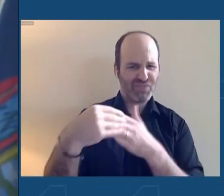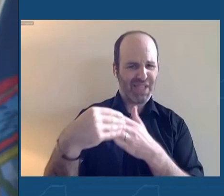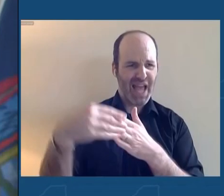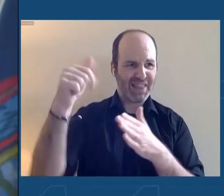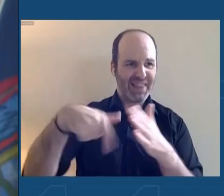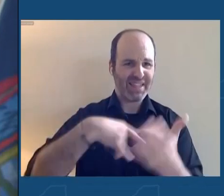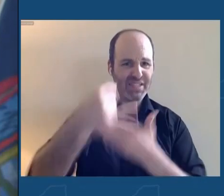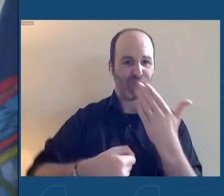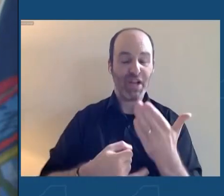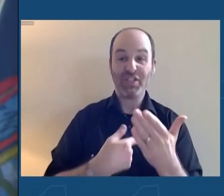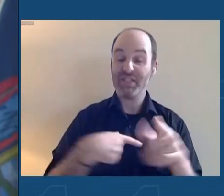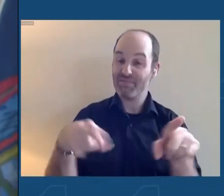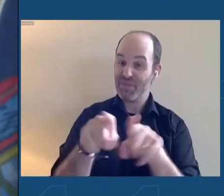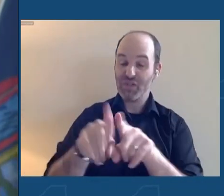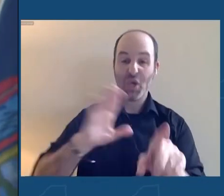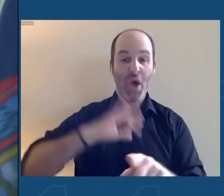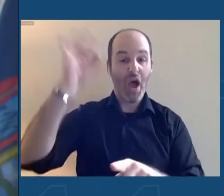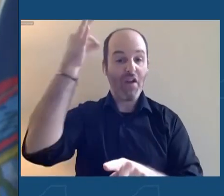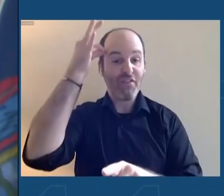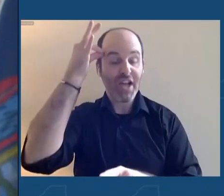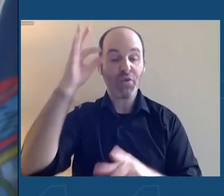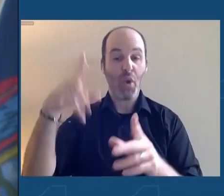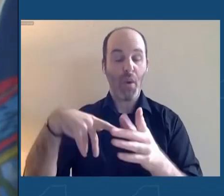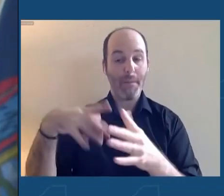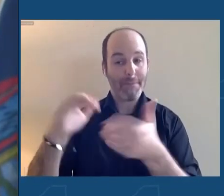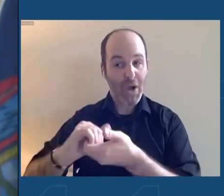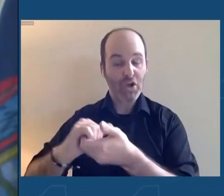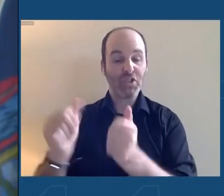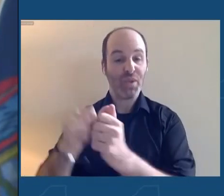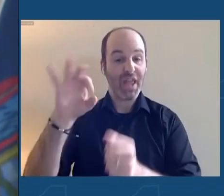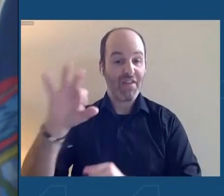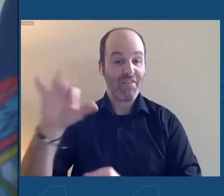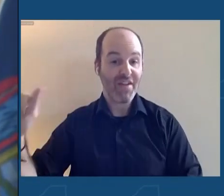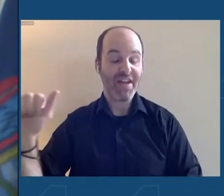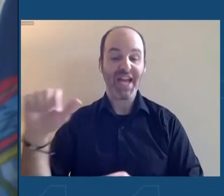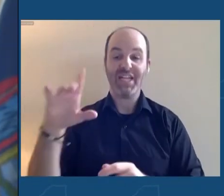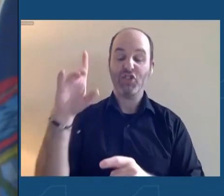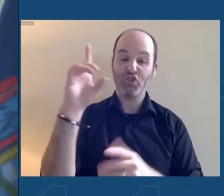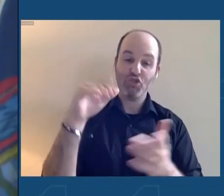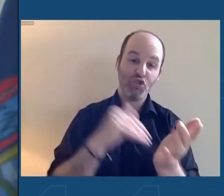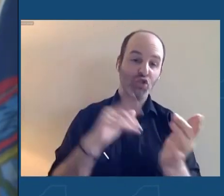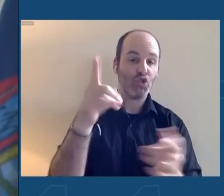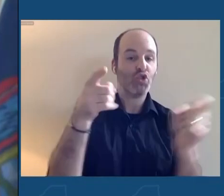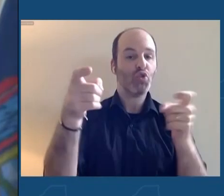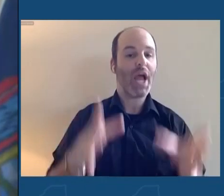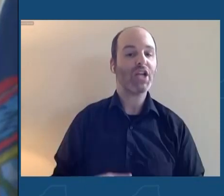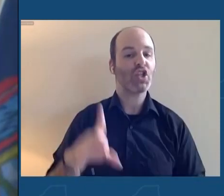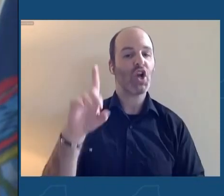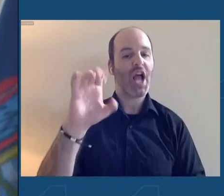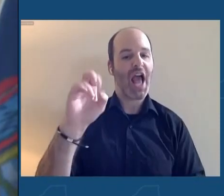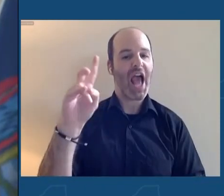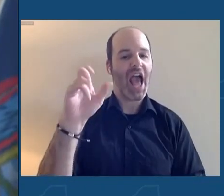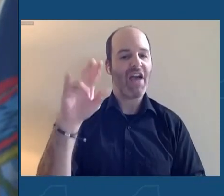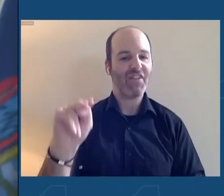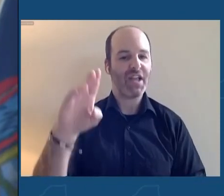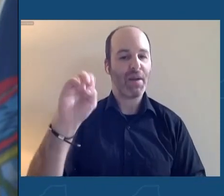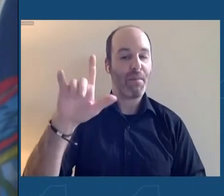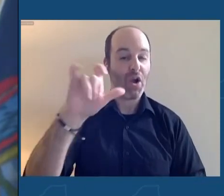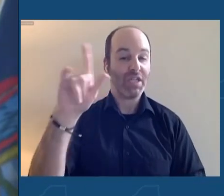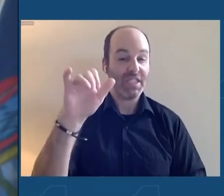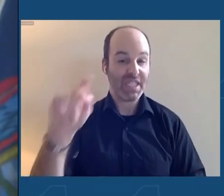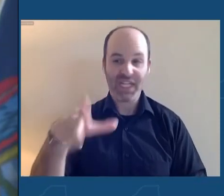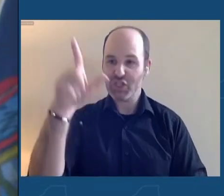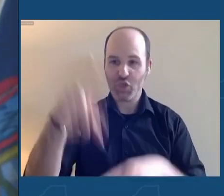federal partners at the FAA, Director Evelyn Martinez, who could not be here, but is represented today by Rob Costa